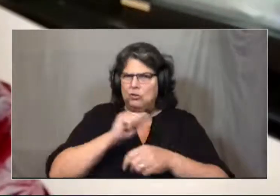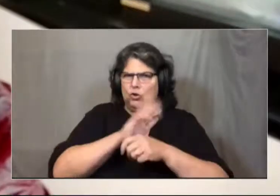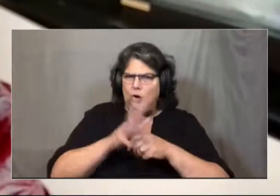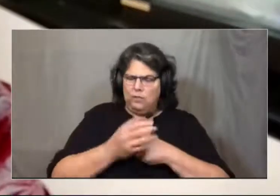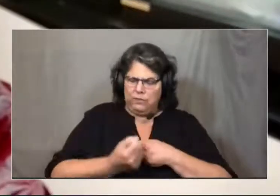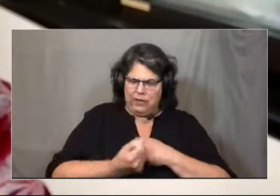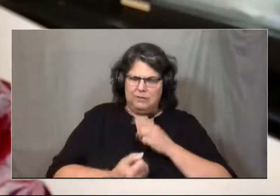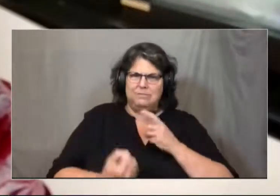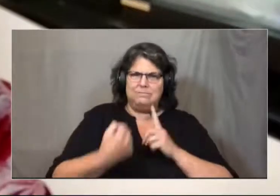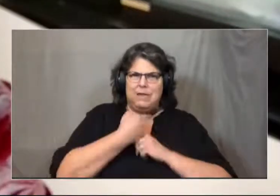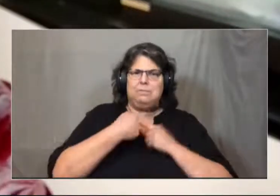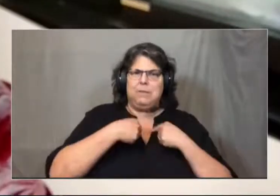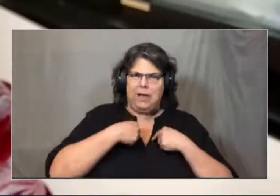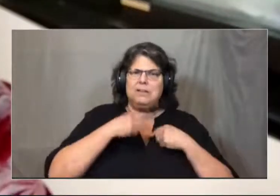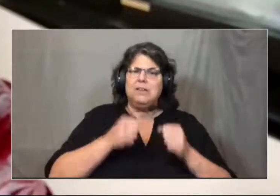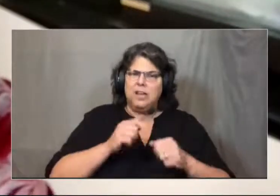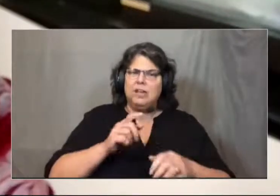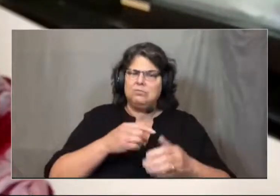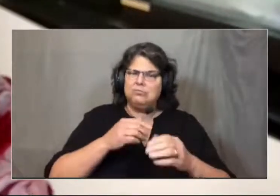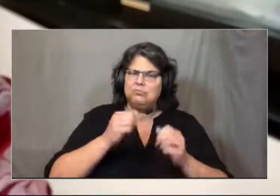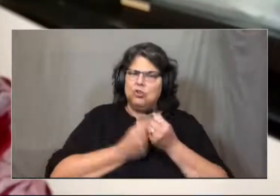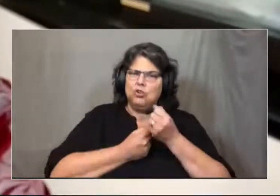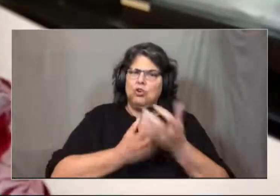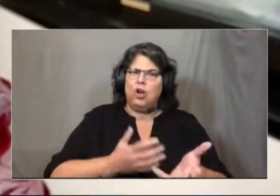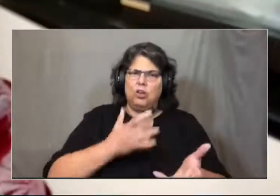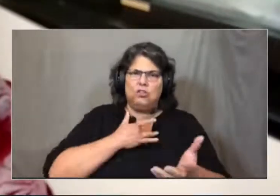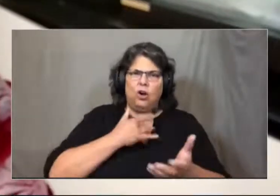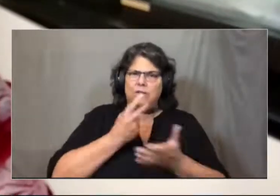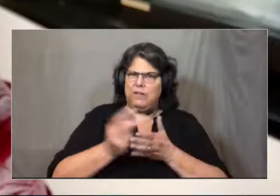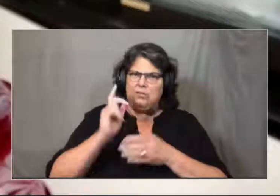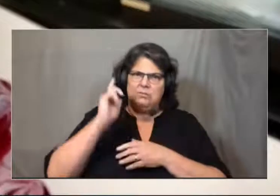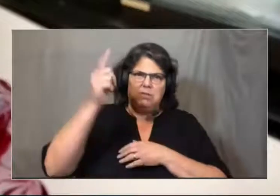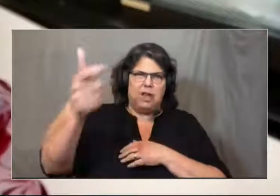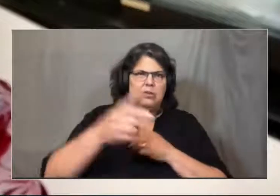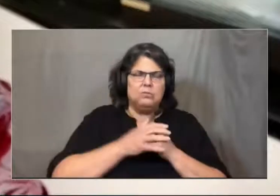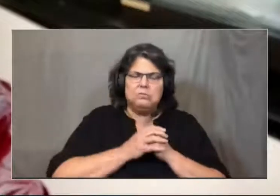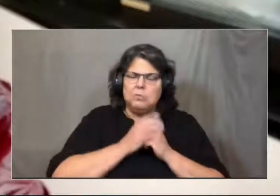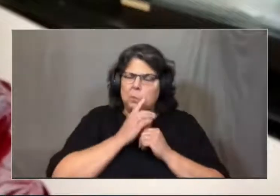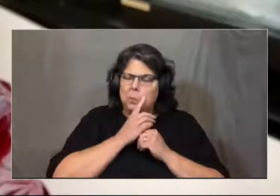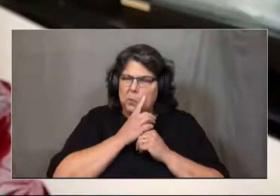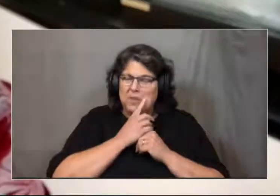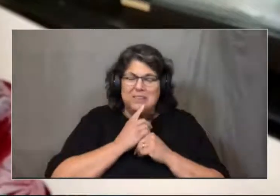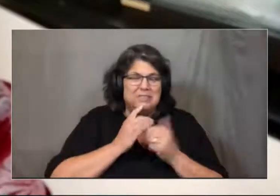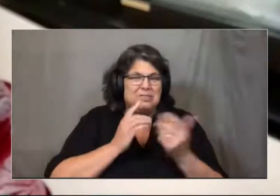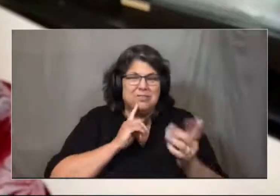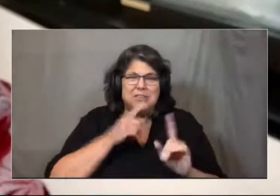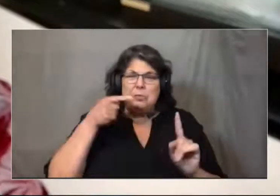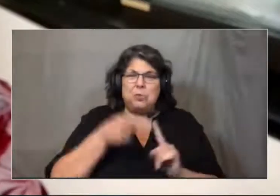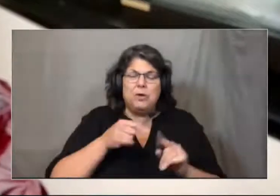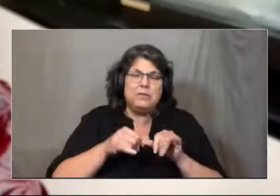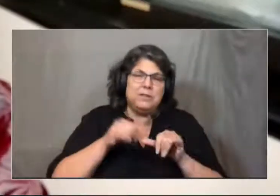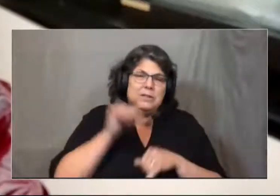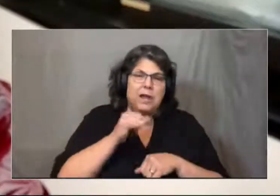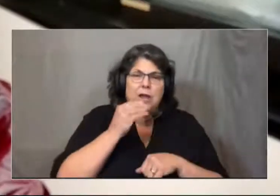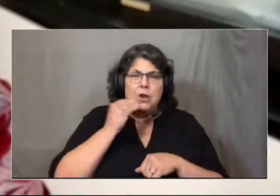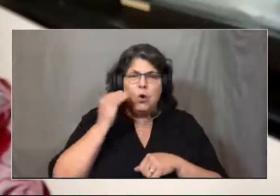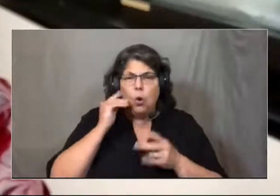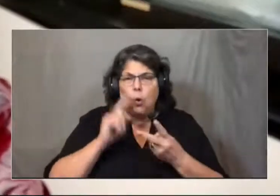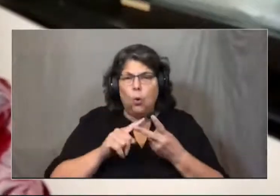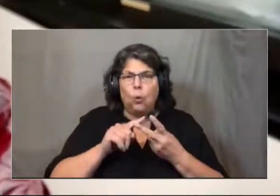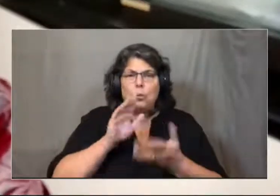heart failure. The whole problem of our sheltering in place and having schools